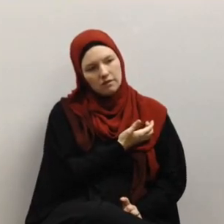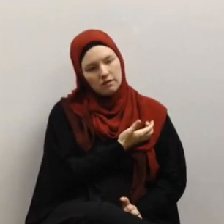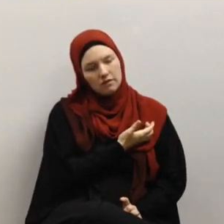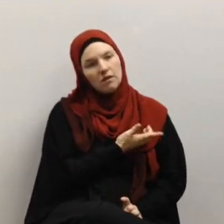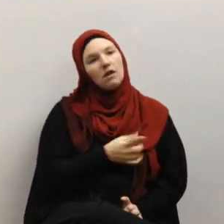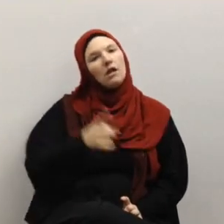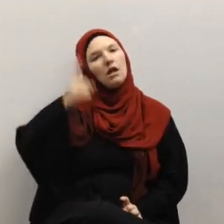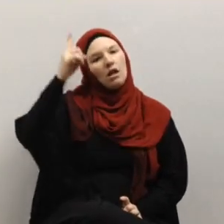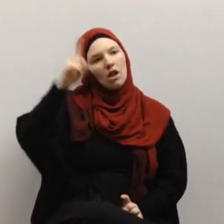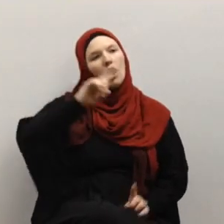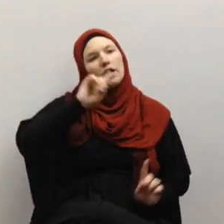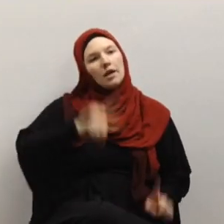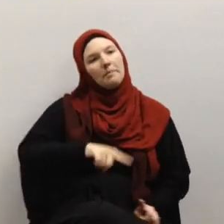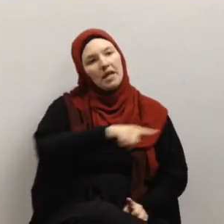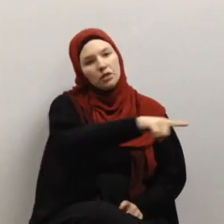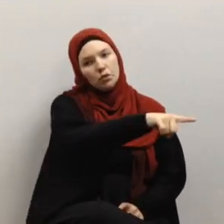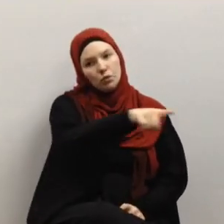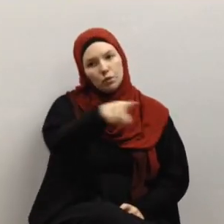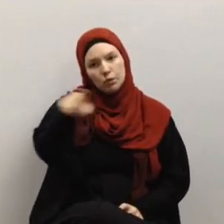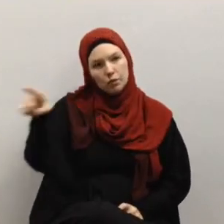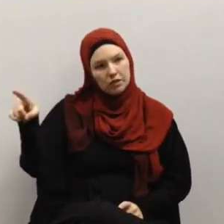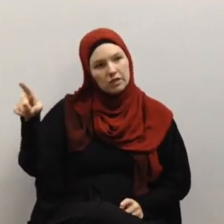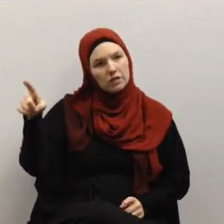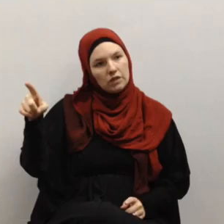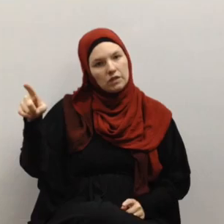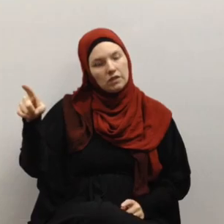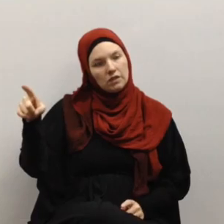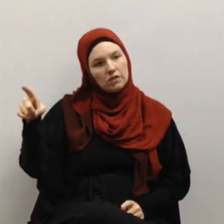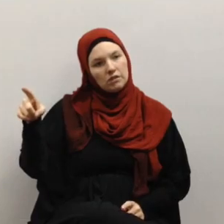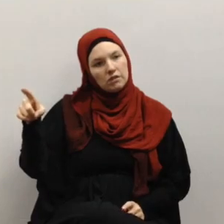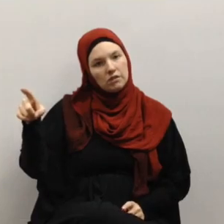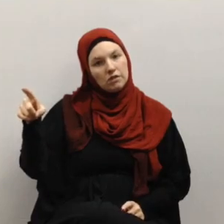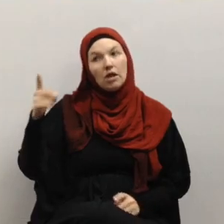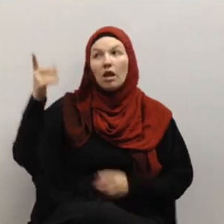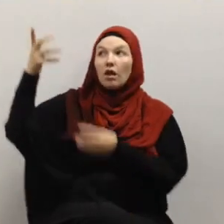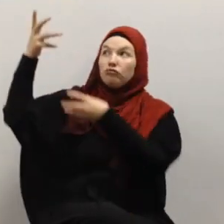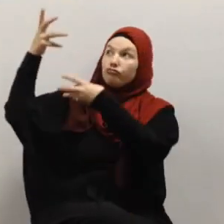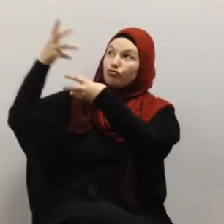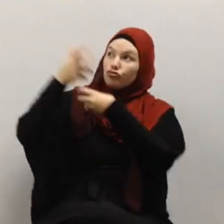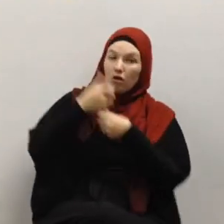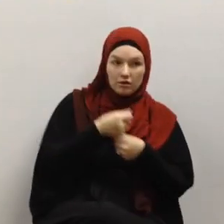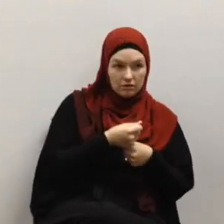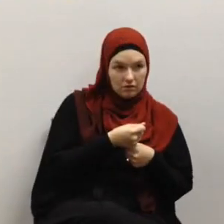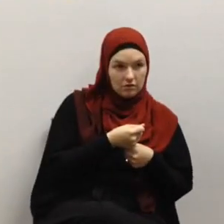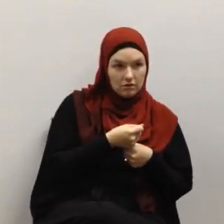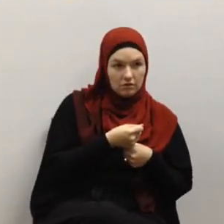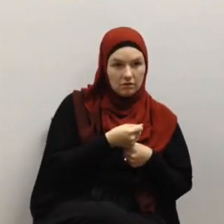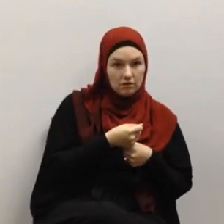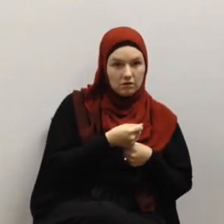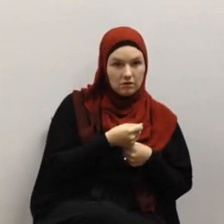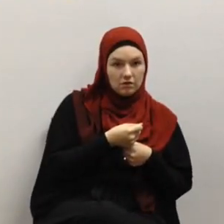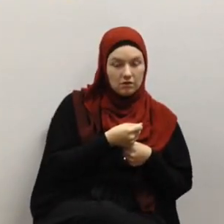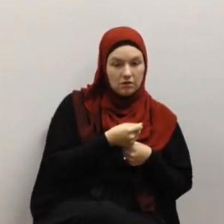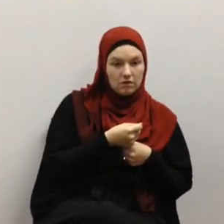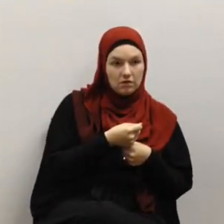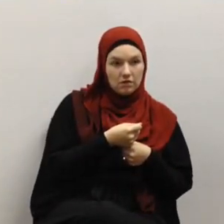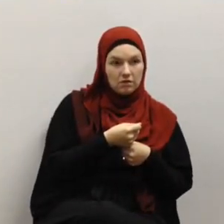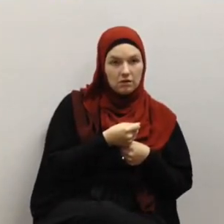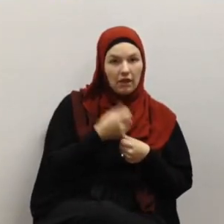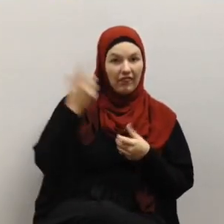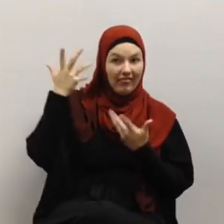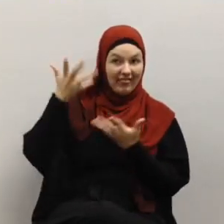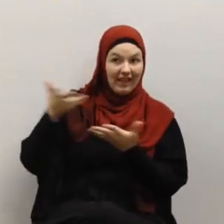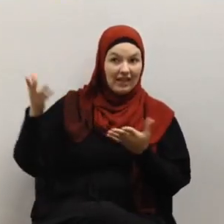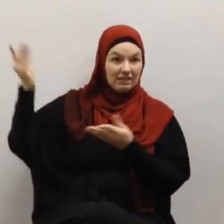Allah commands you to give back the trusts that you have been entrusted back to their